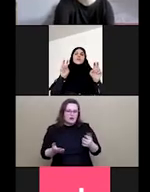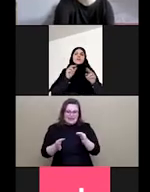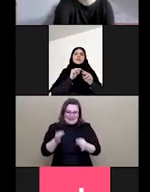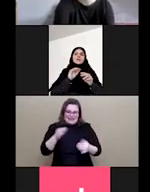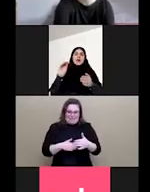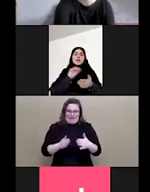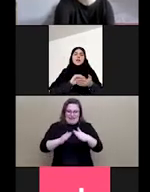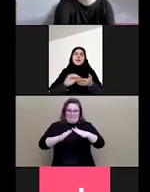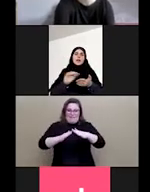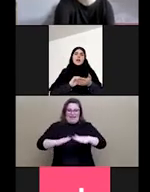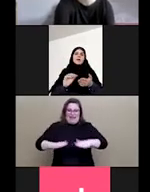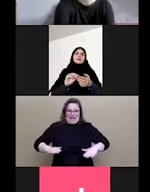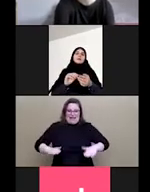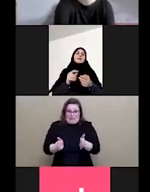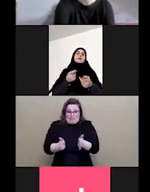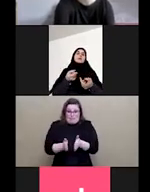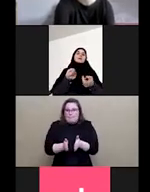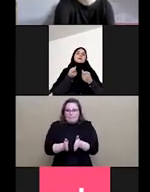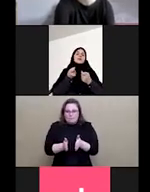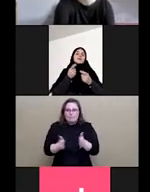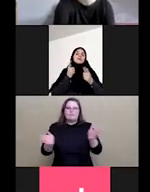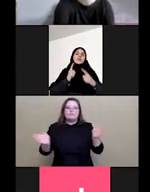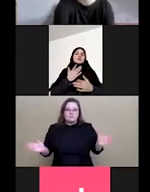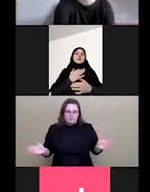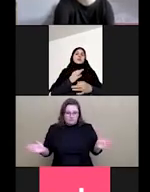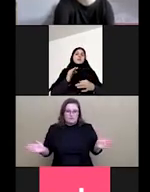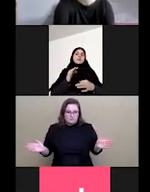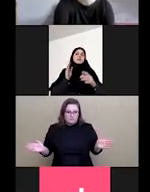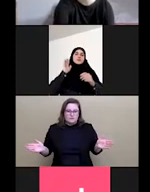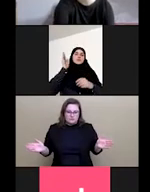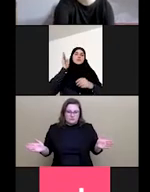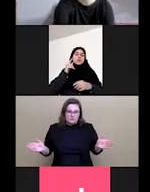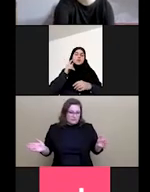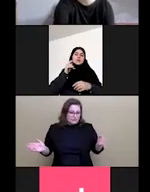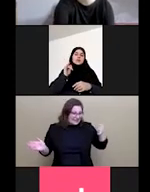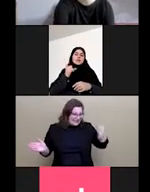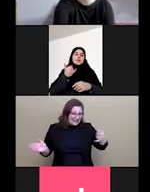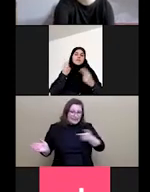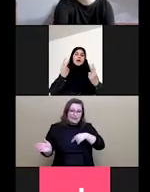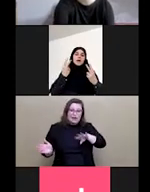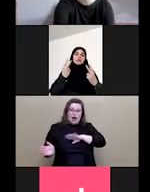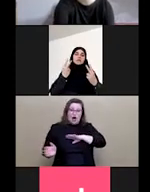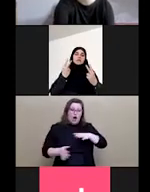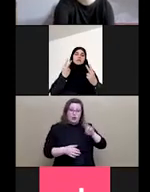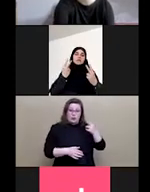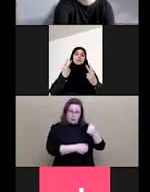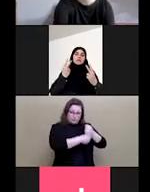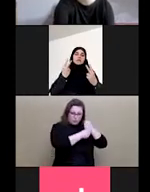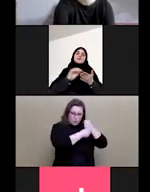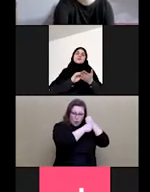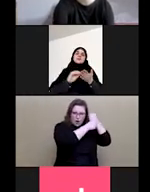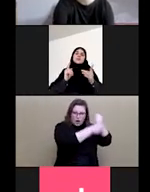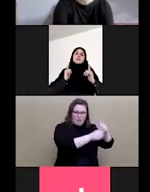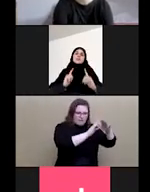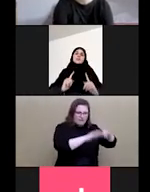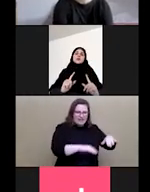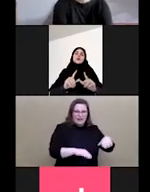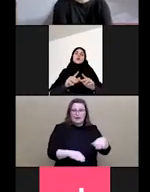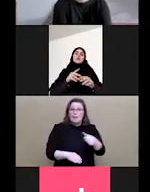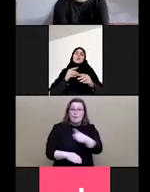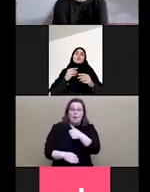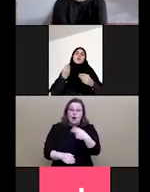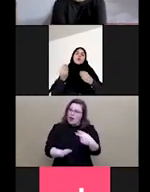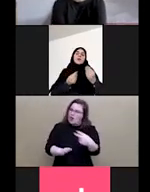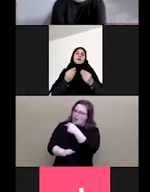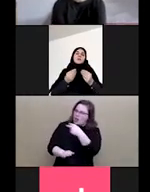bit broader terms, meaning do we have sustainable peace now, not only what happened back in 93, let's